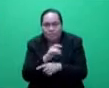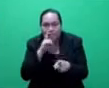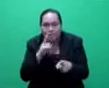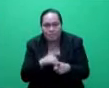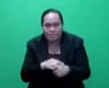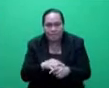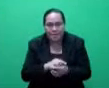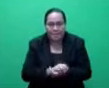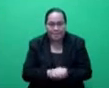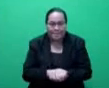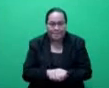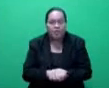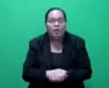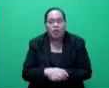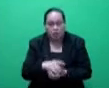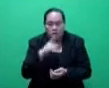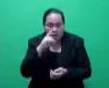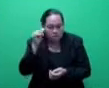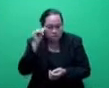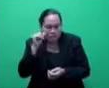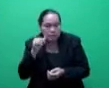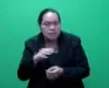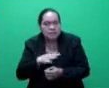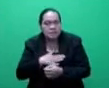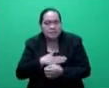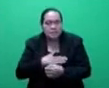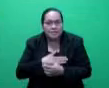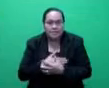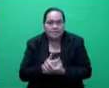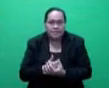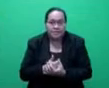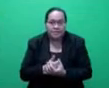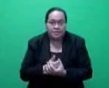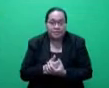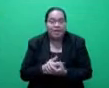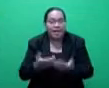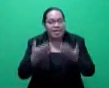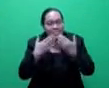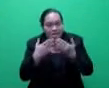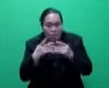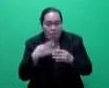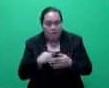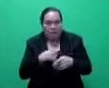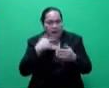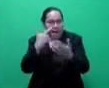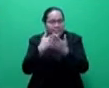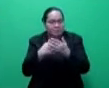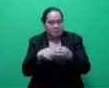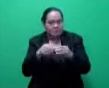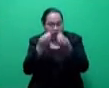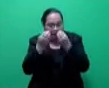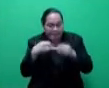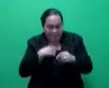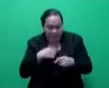Mr. Speaker, sir, we can all take comfort in knowing that thanks to our licensing reforms, more Fijians than